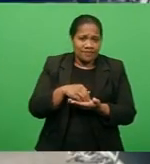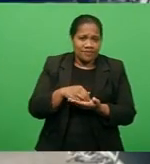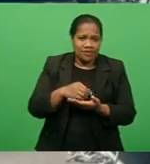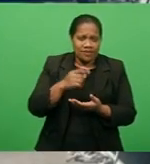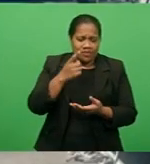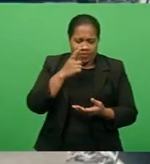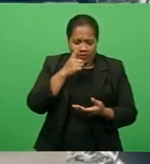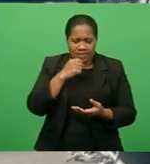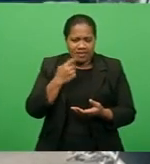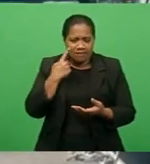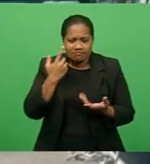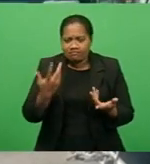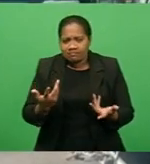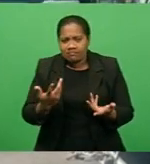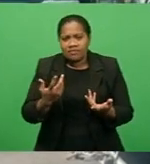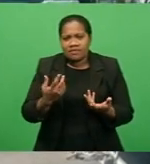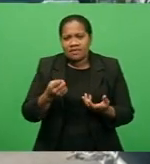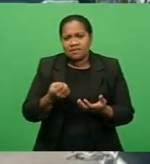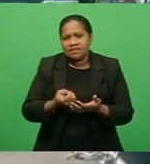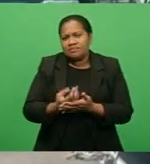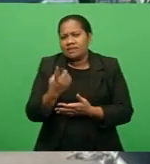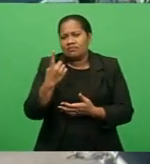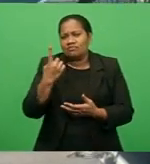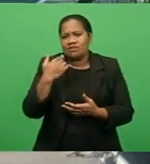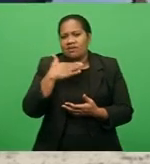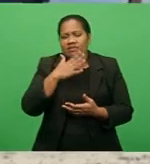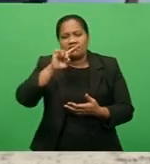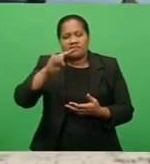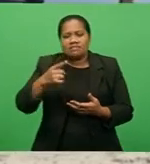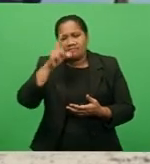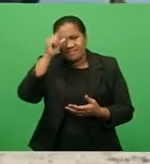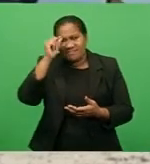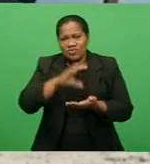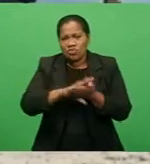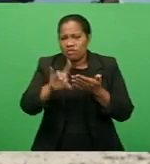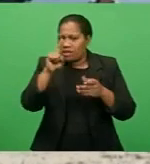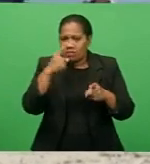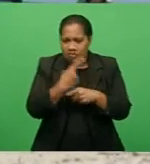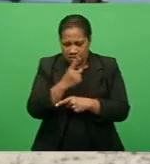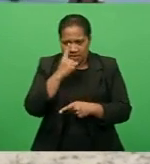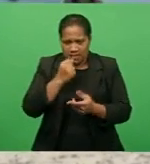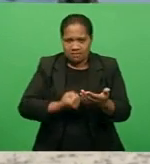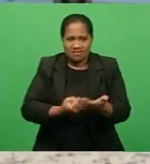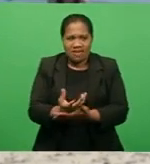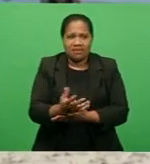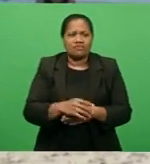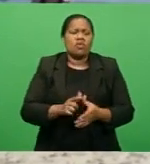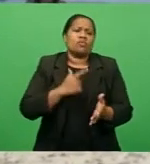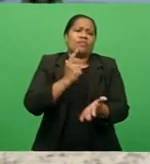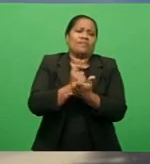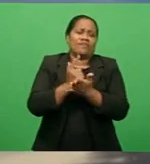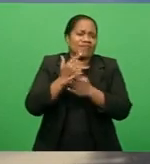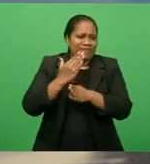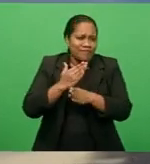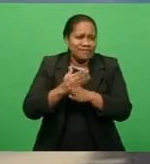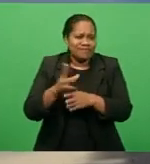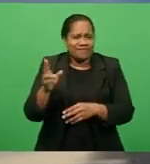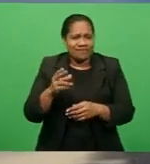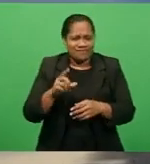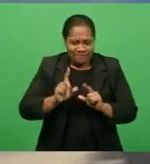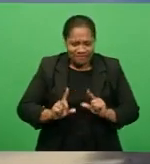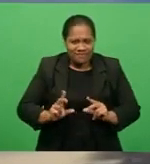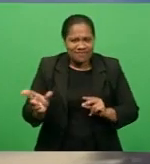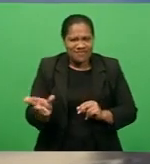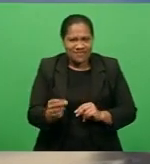that they've spent 100,000 Fijian dollars in a week. A lot of work is being carried out to cushion the effects of the